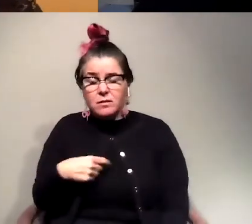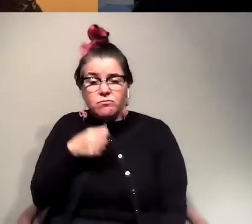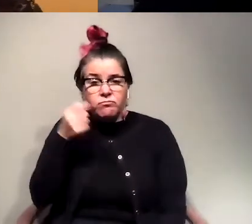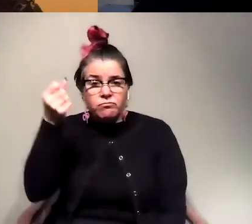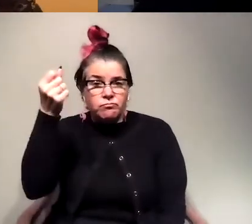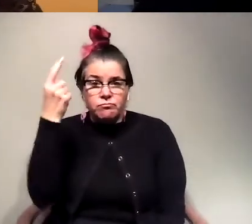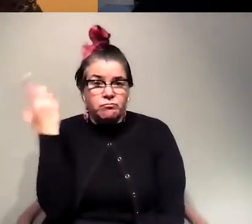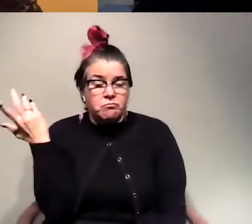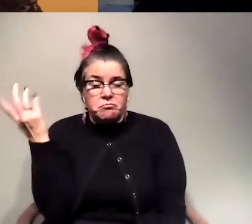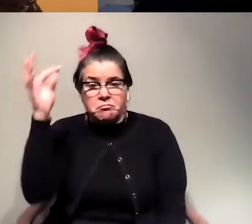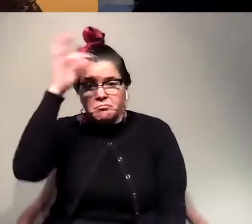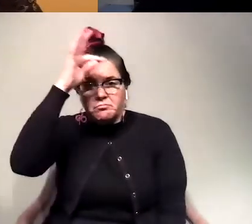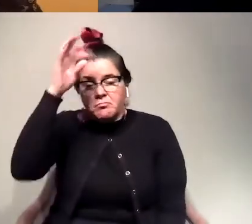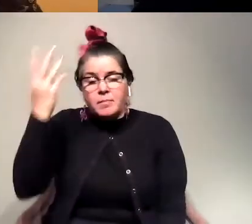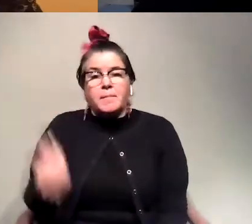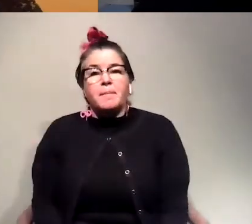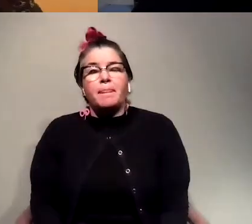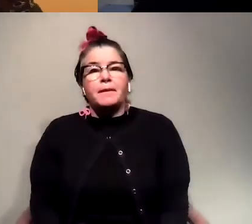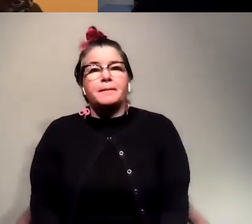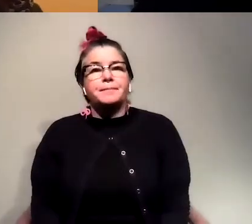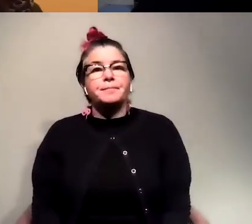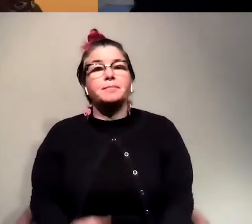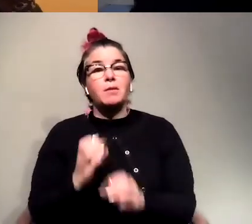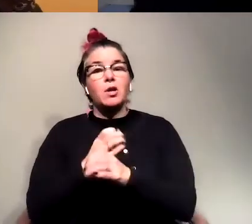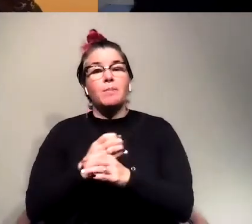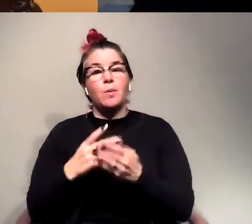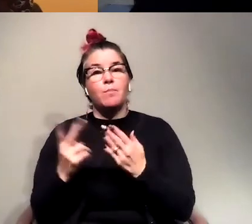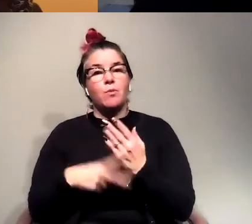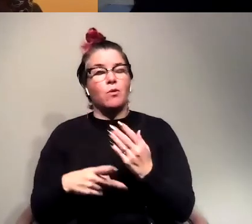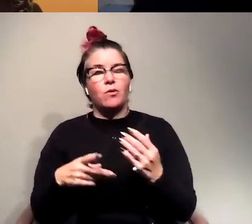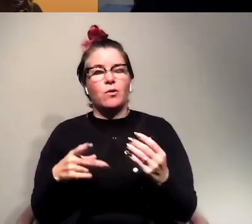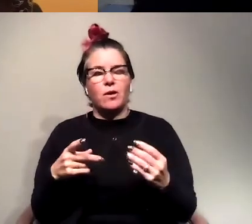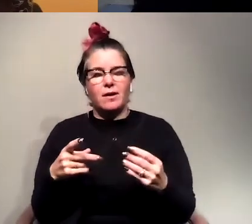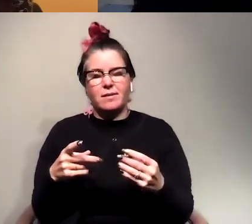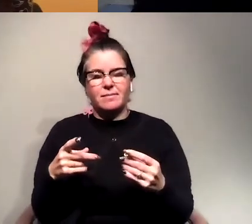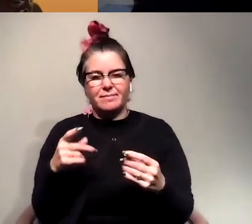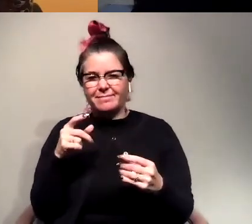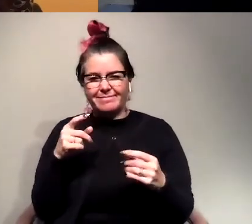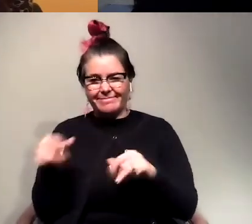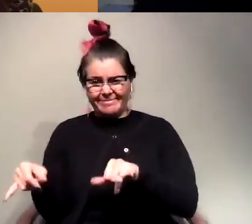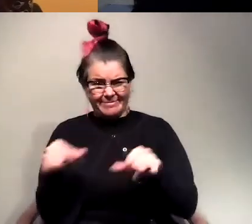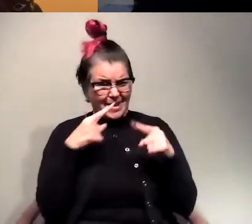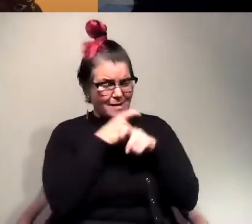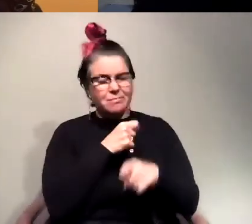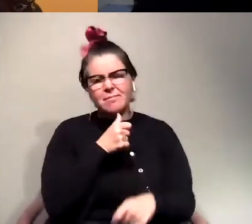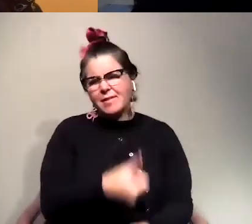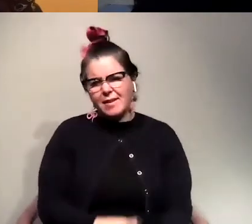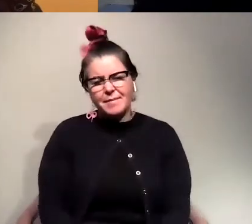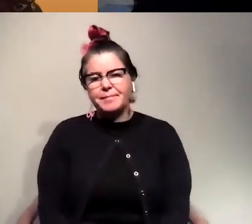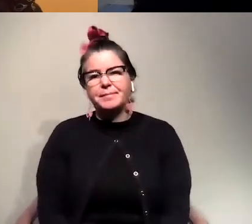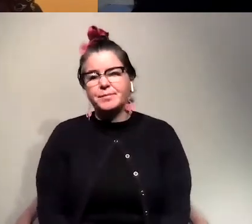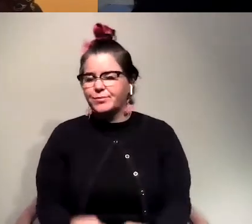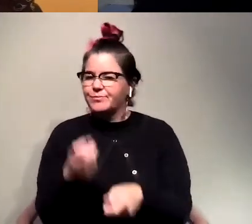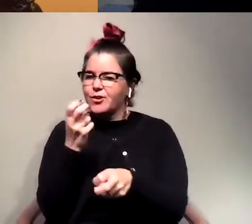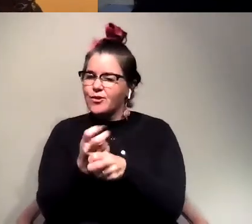yet. And our computer programs are nowhere near that complex. And I think it's just a really tough, really, really